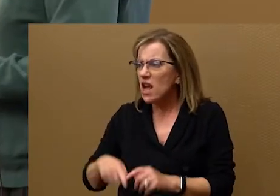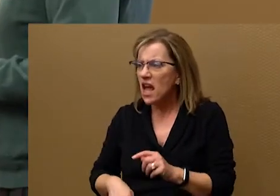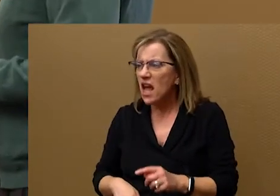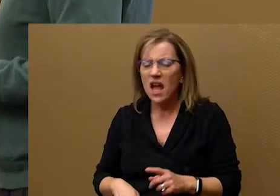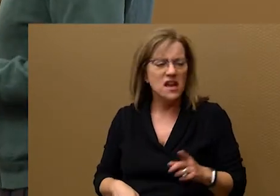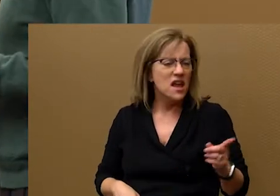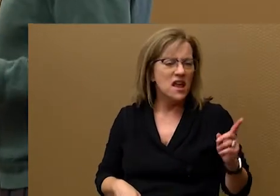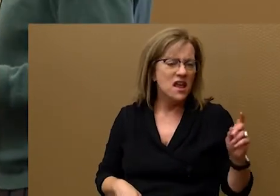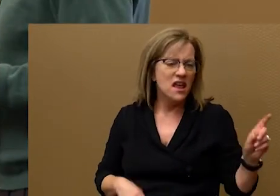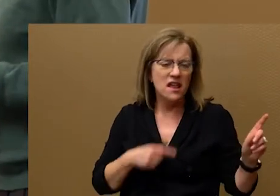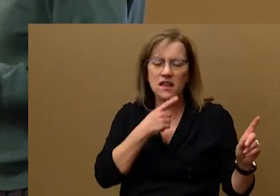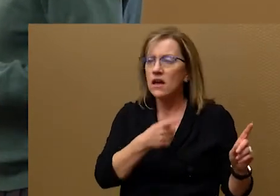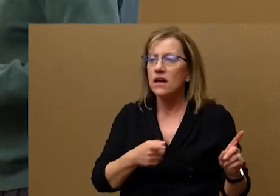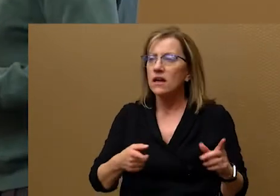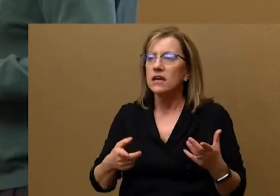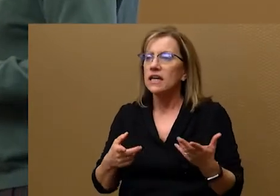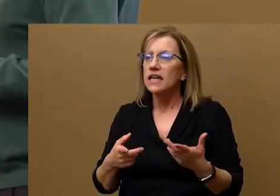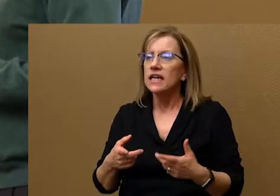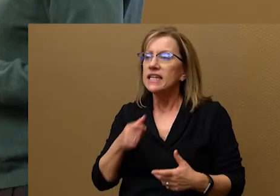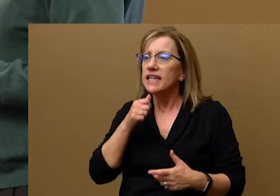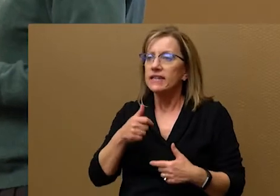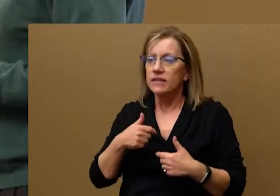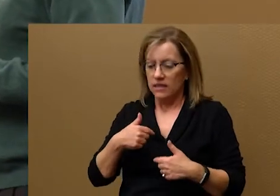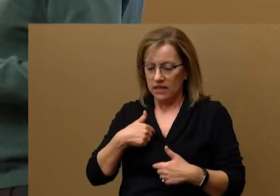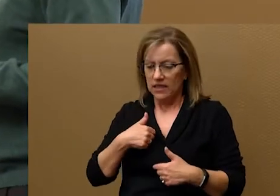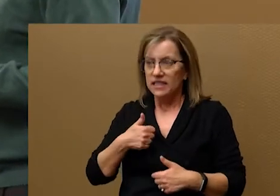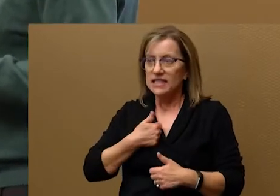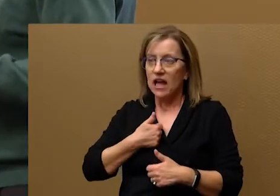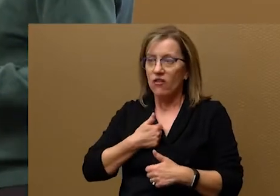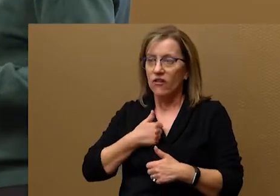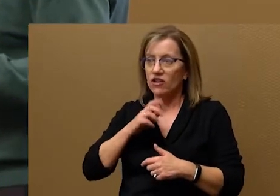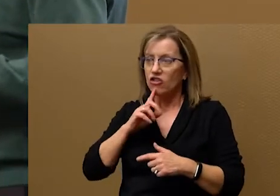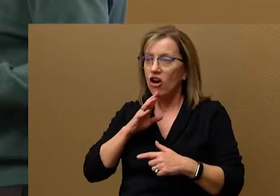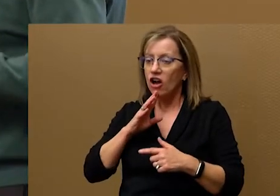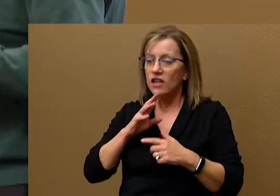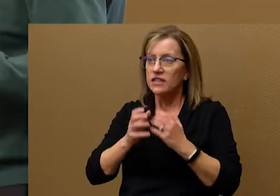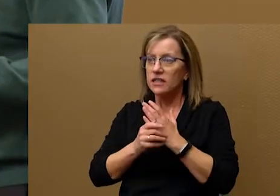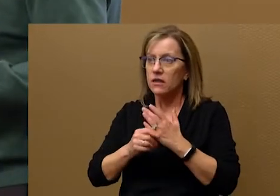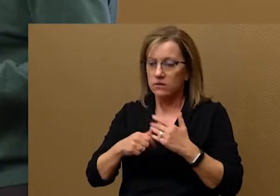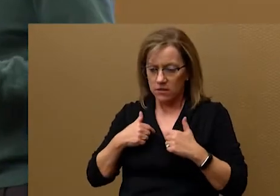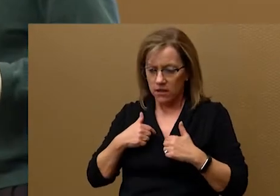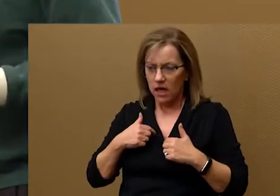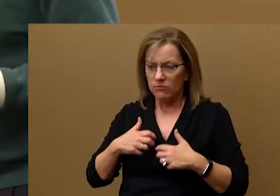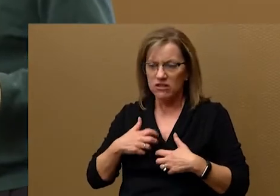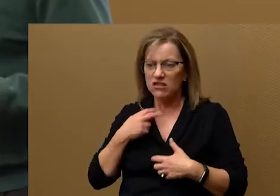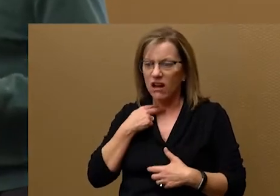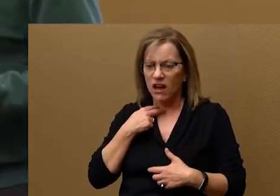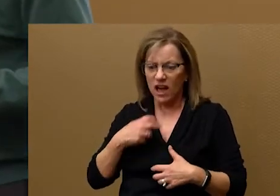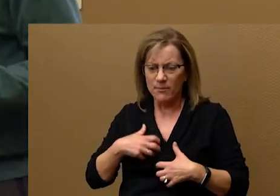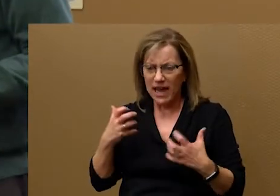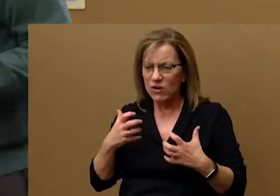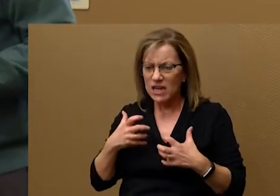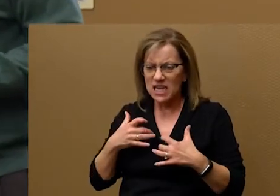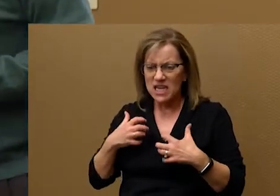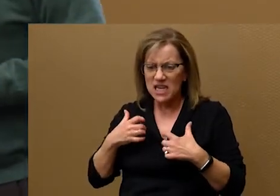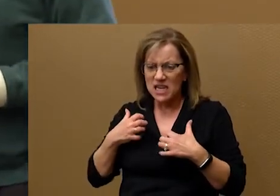help skills. Maybe he didn't have them. Ask for help in the moment. I'm stuck, I'm angry, I don't want to blow up. Self-talk skills, like,